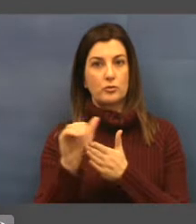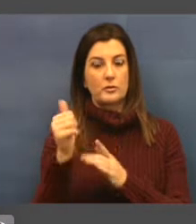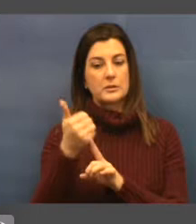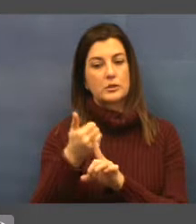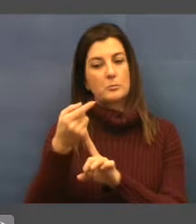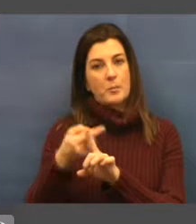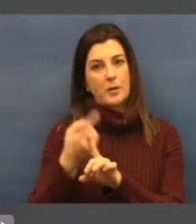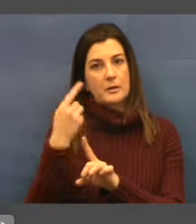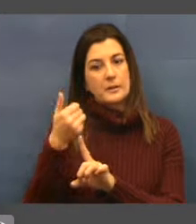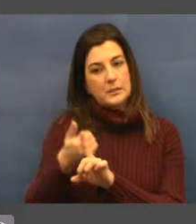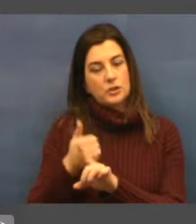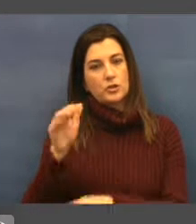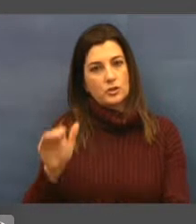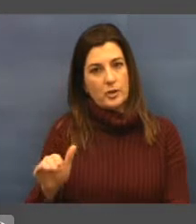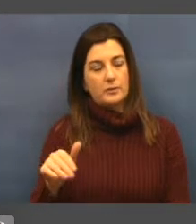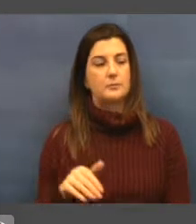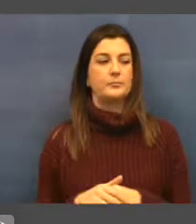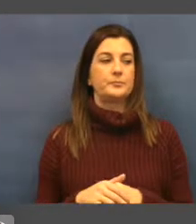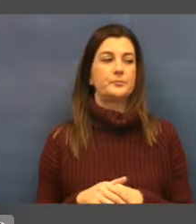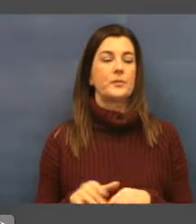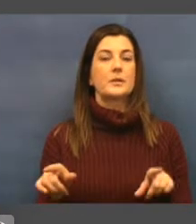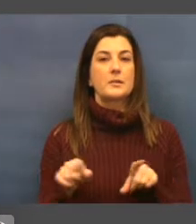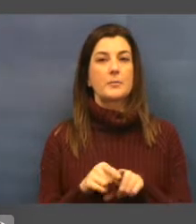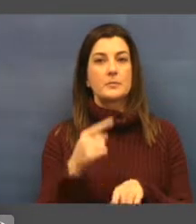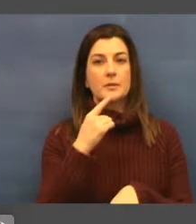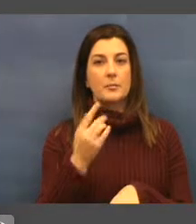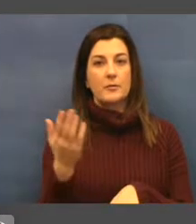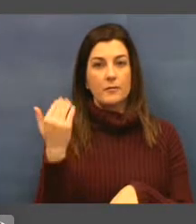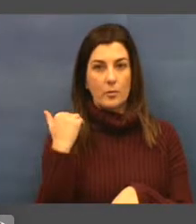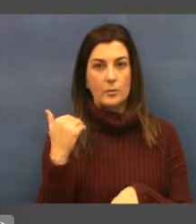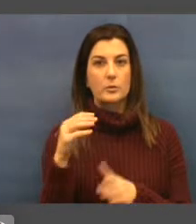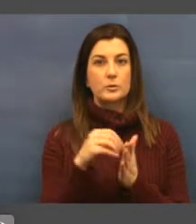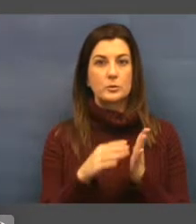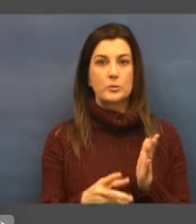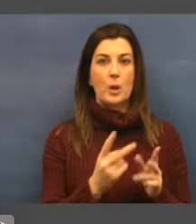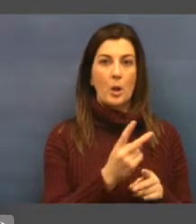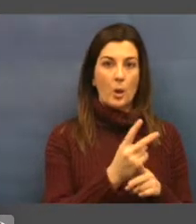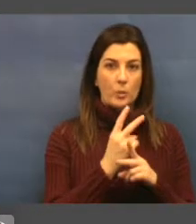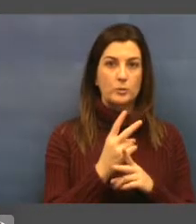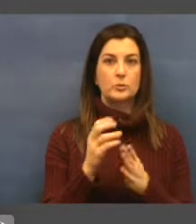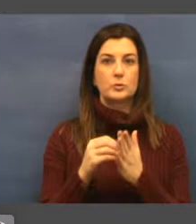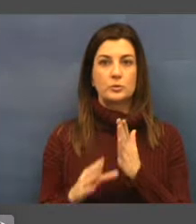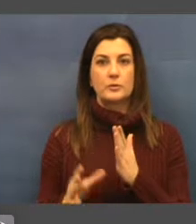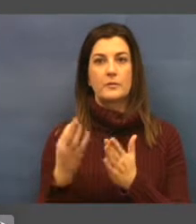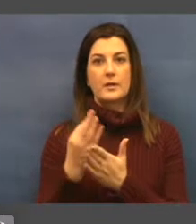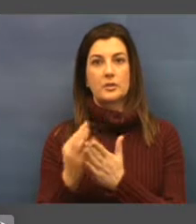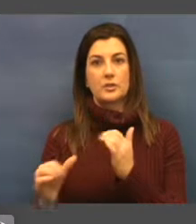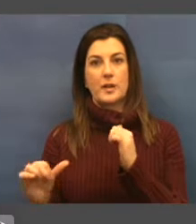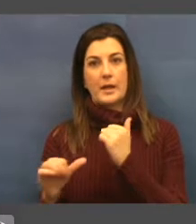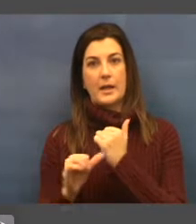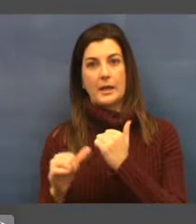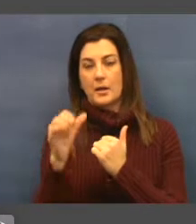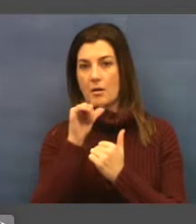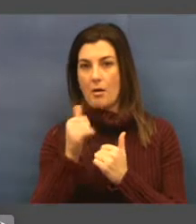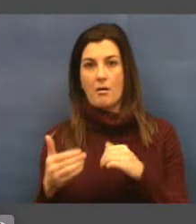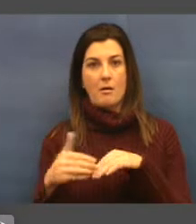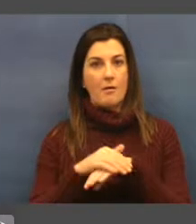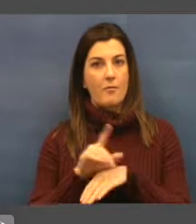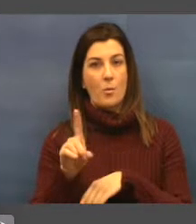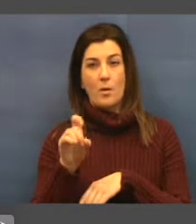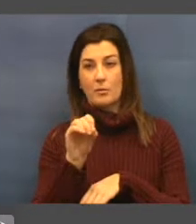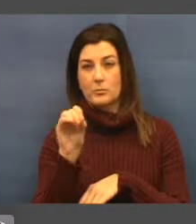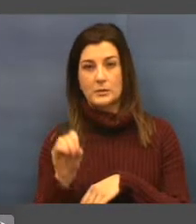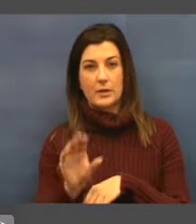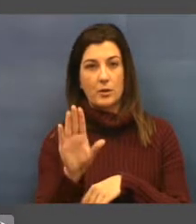So as I mentioned before, student loans and student financial aid are not meant to cover 100% of your expenses while